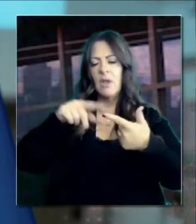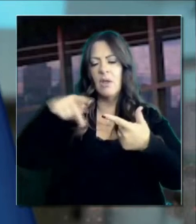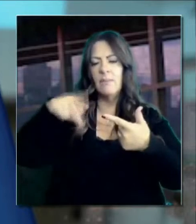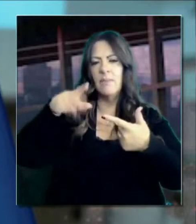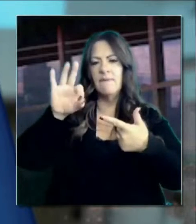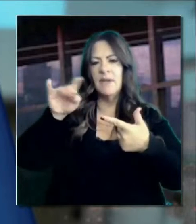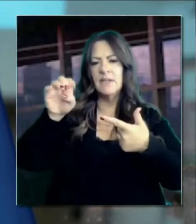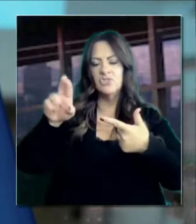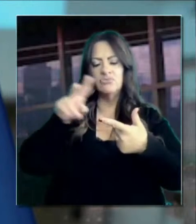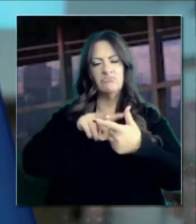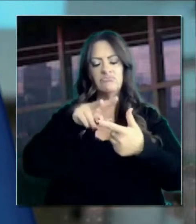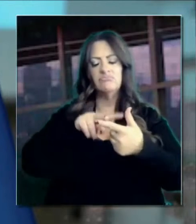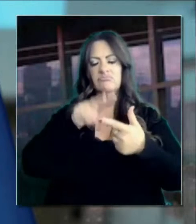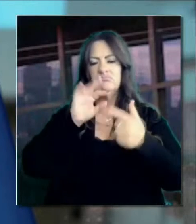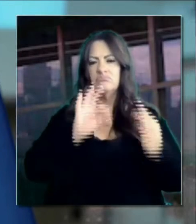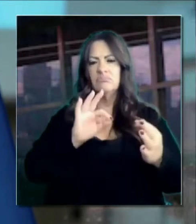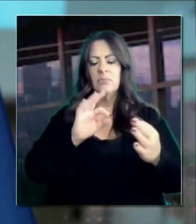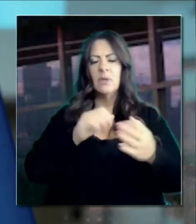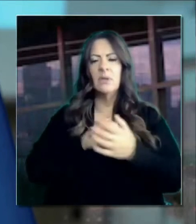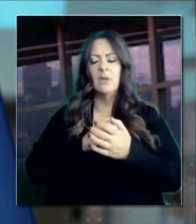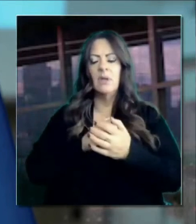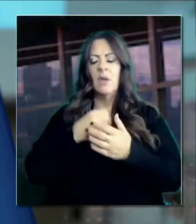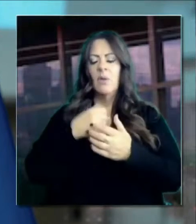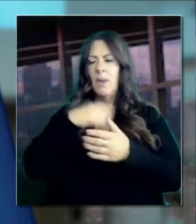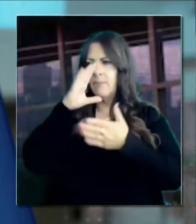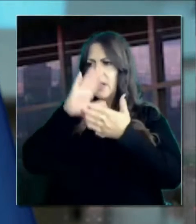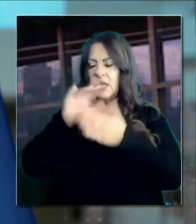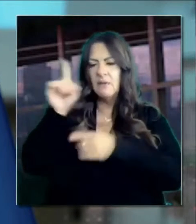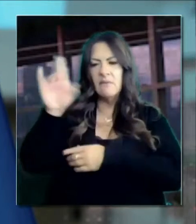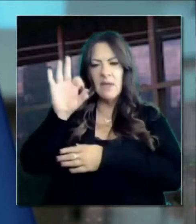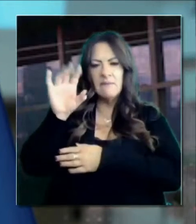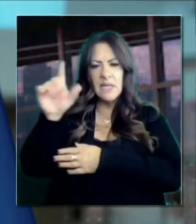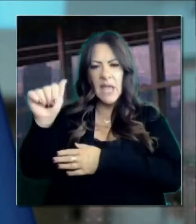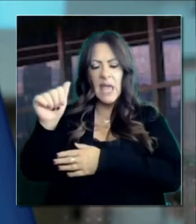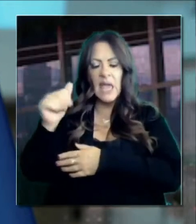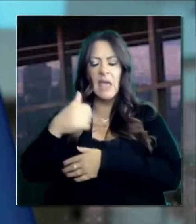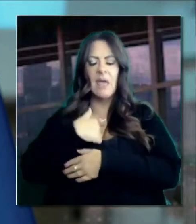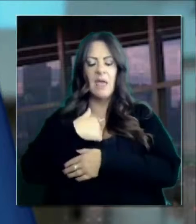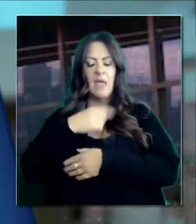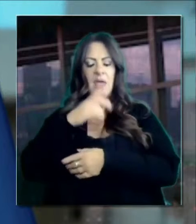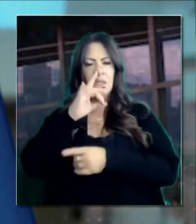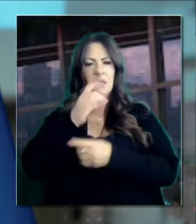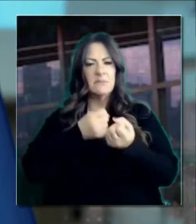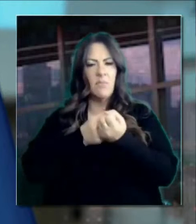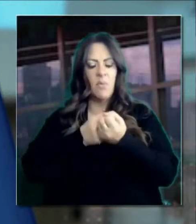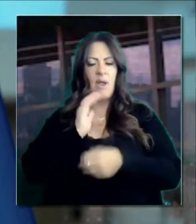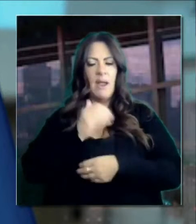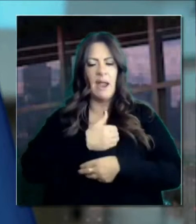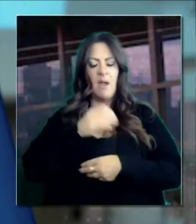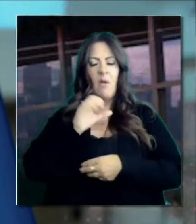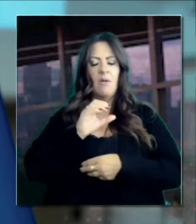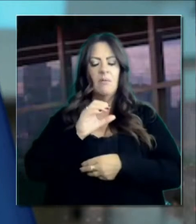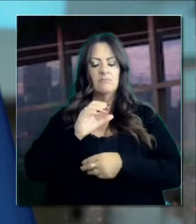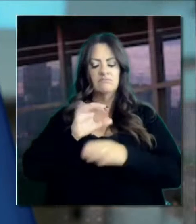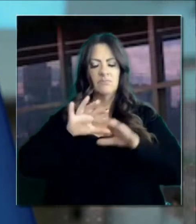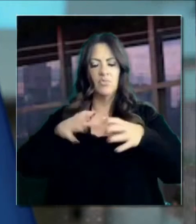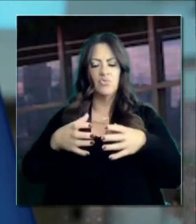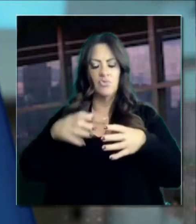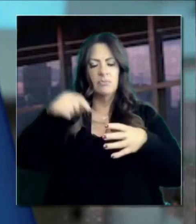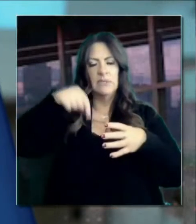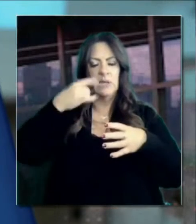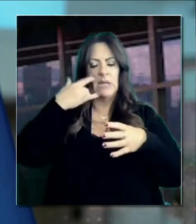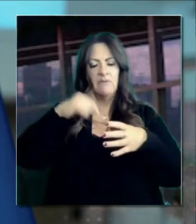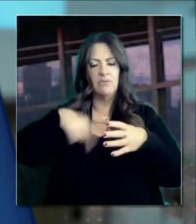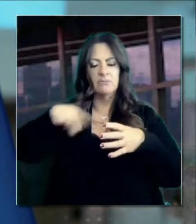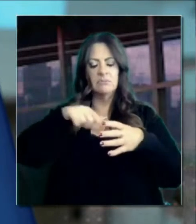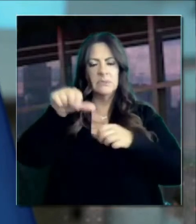through the efforts of the FDA, our own scientific safety committee, who looked at all the data, that